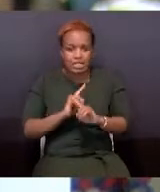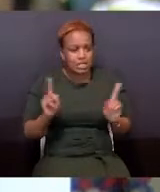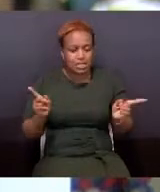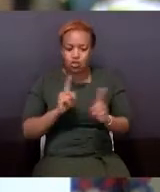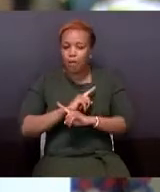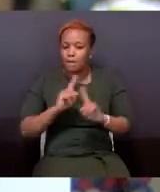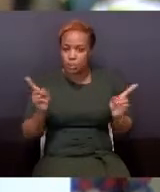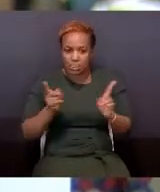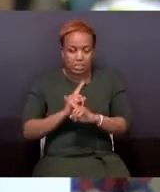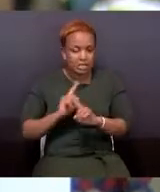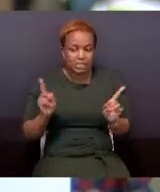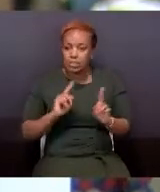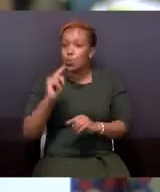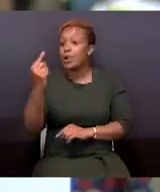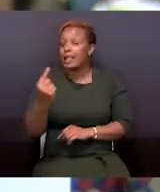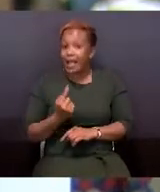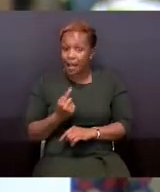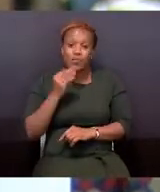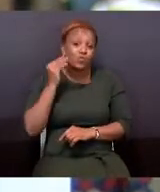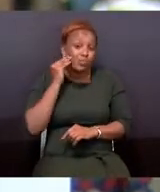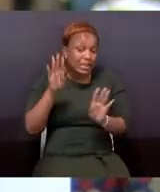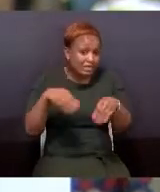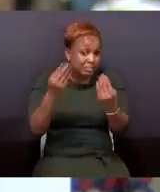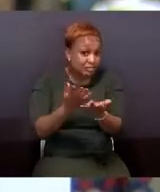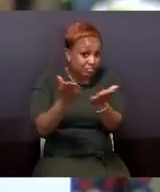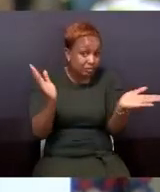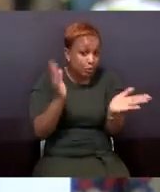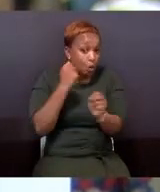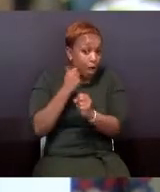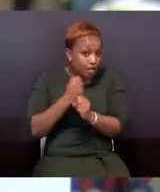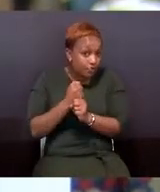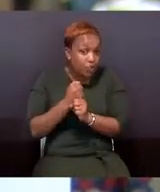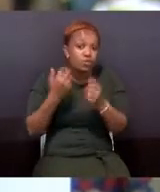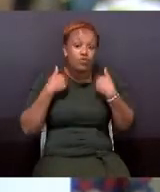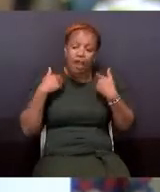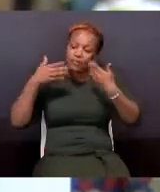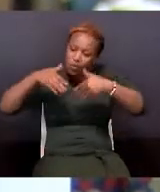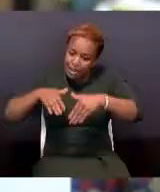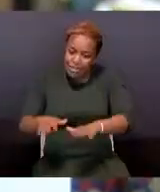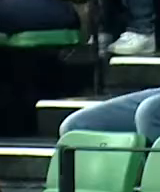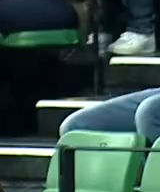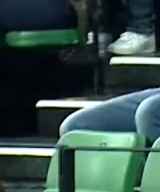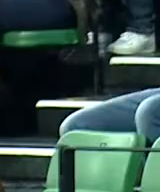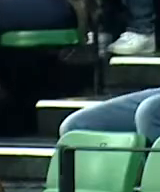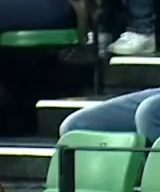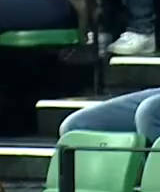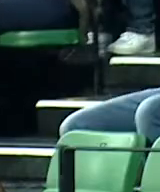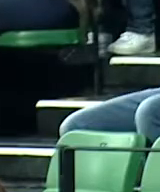will come for you at home and give you a position. You have to leave home and go and look for it.